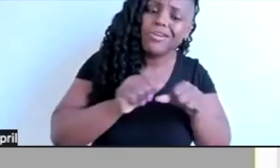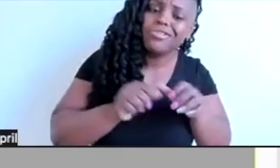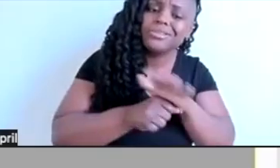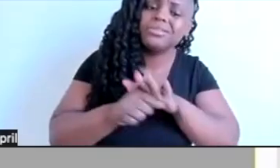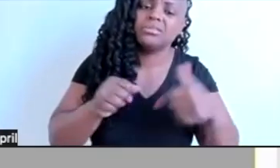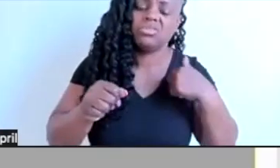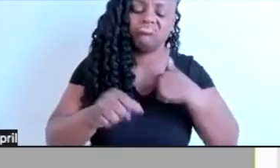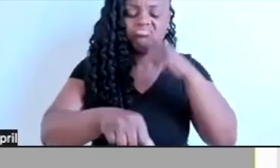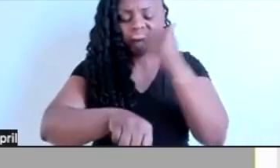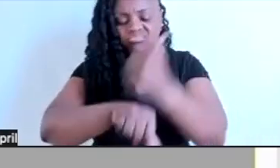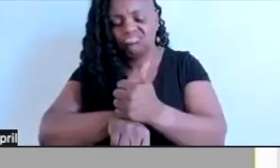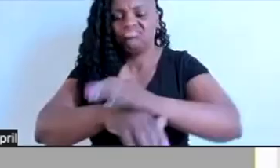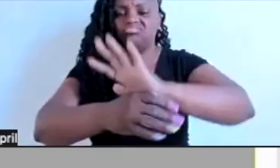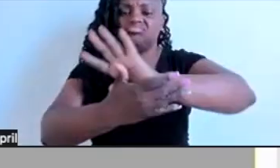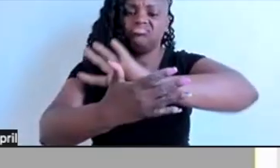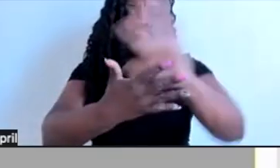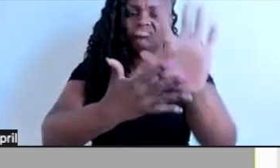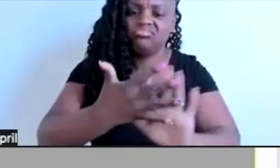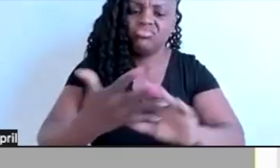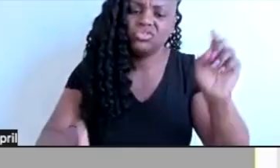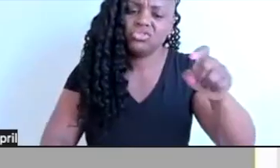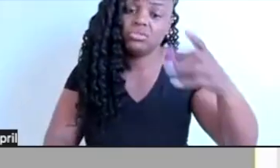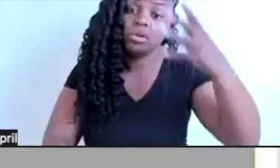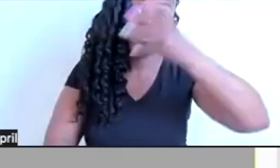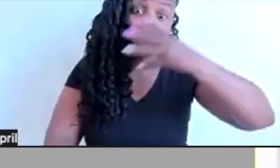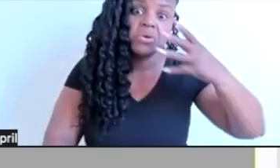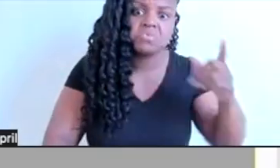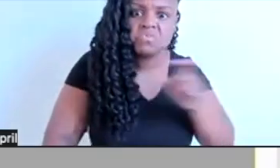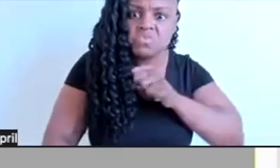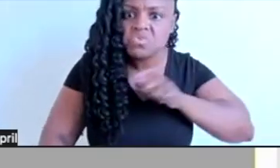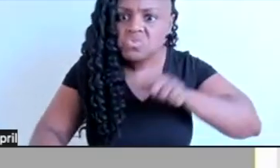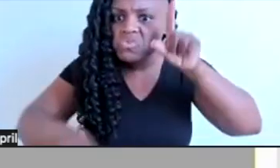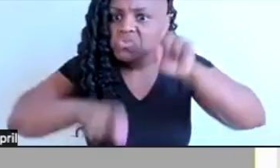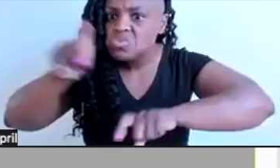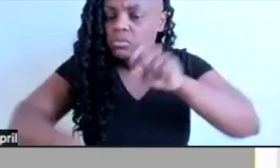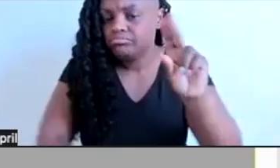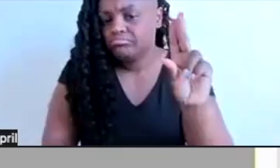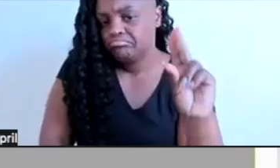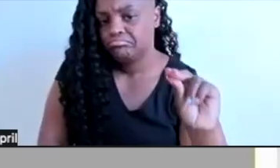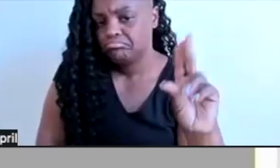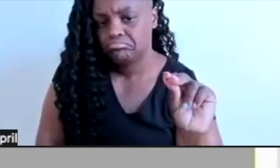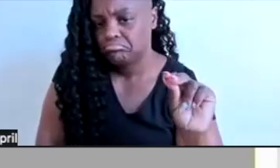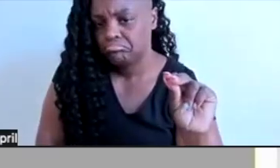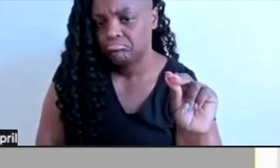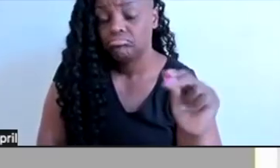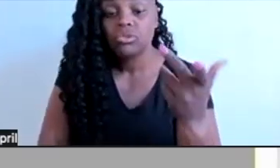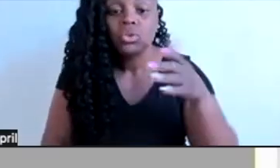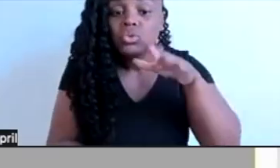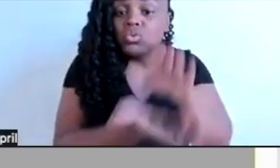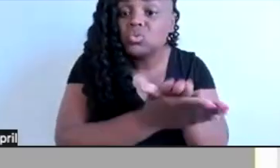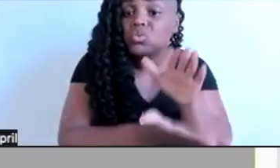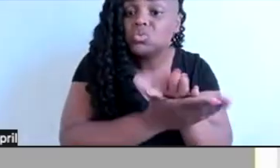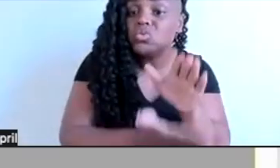immigration enforcement. Some of these protected areas include schools, places of worship, food